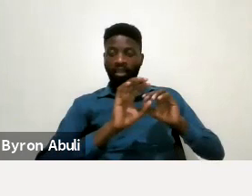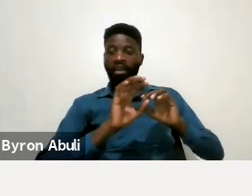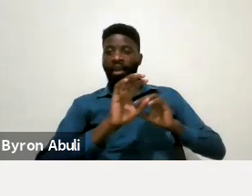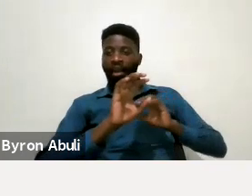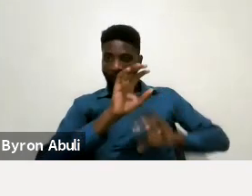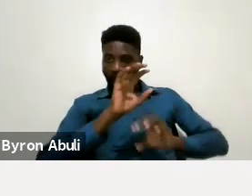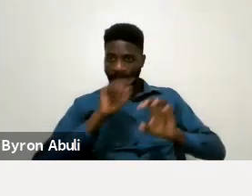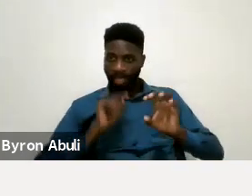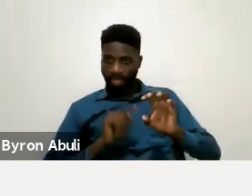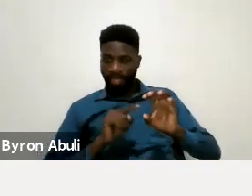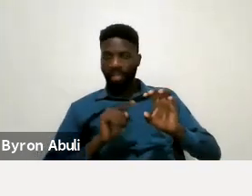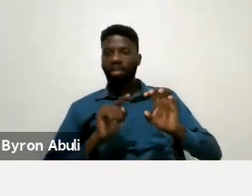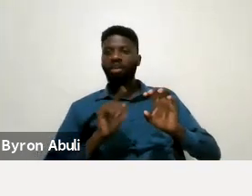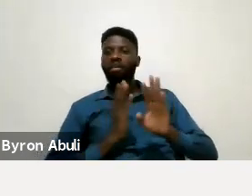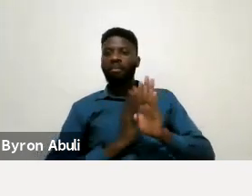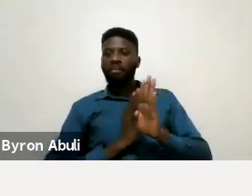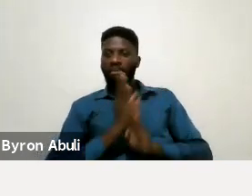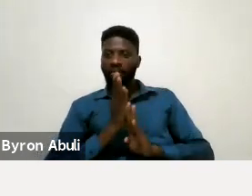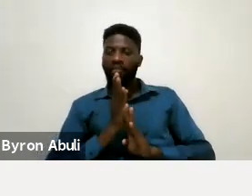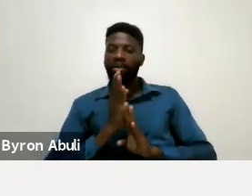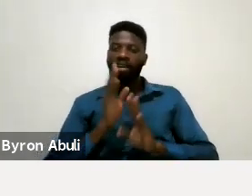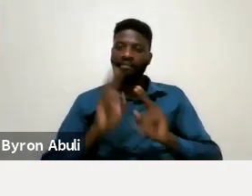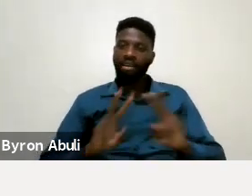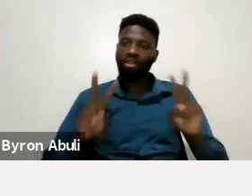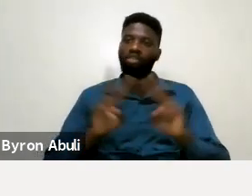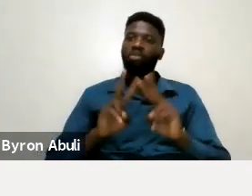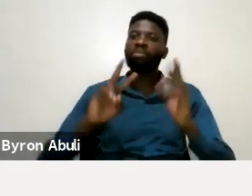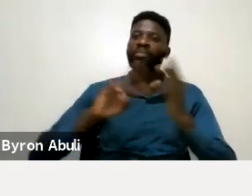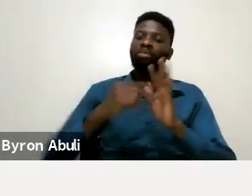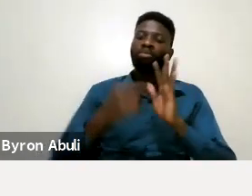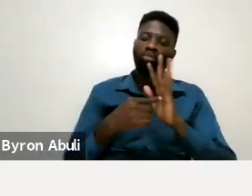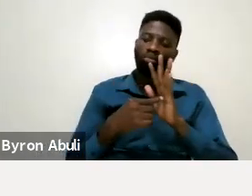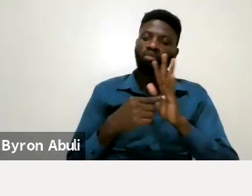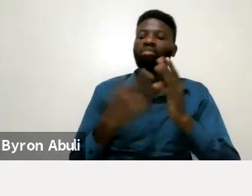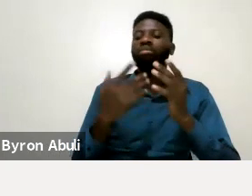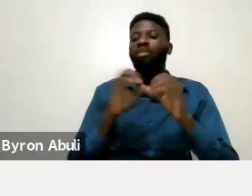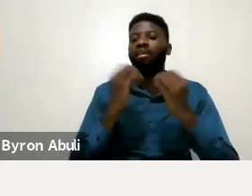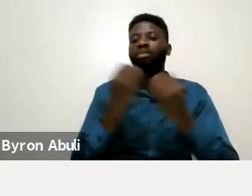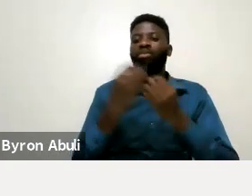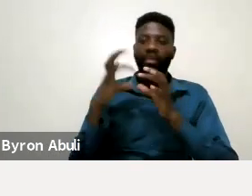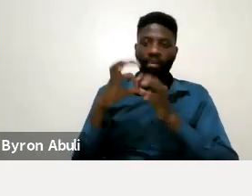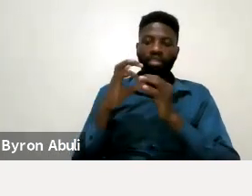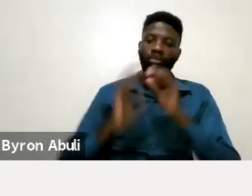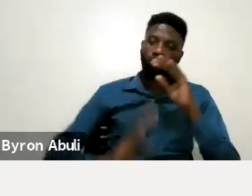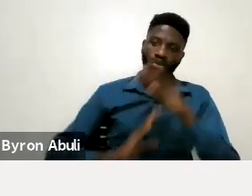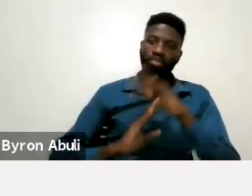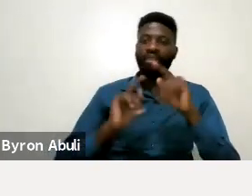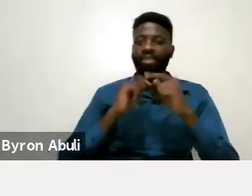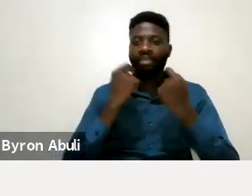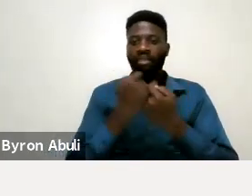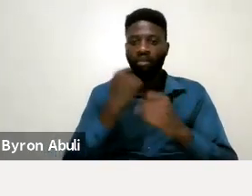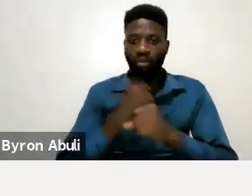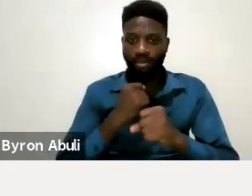organization culture and how people feel in that organization. And one of the most common ones is normally teamwork. Can we have another example